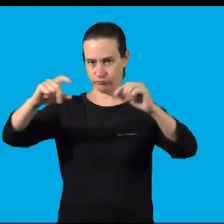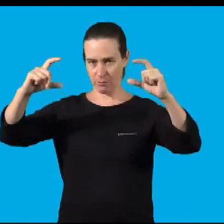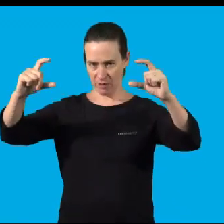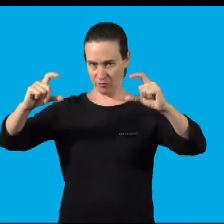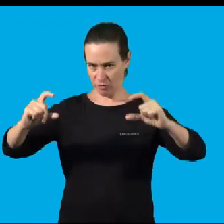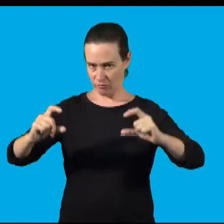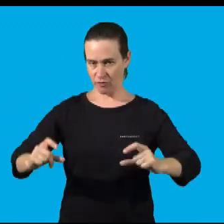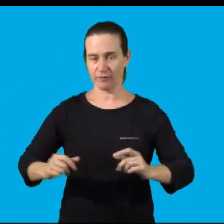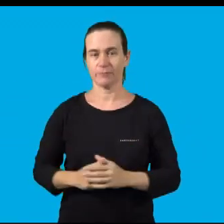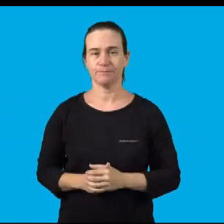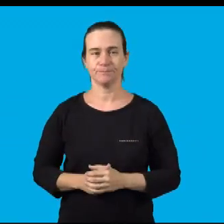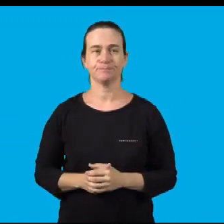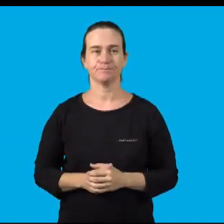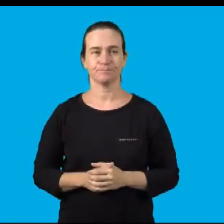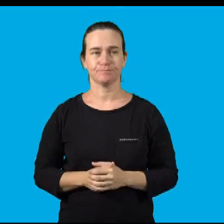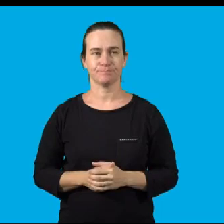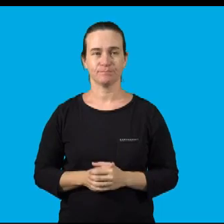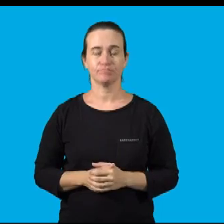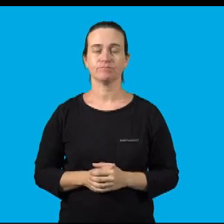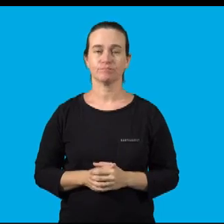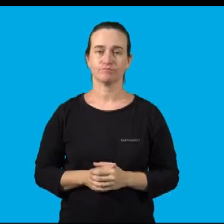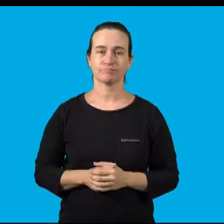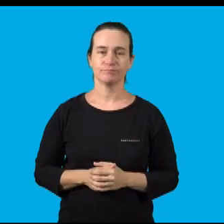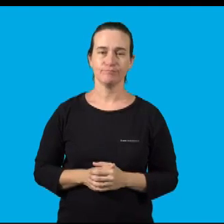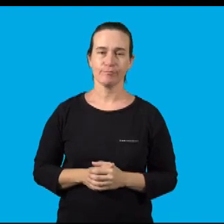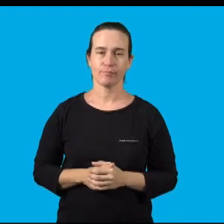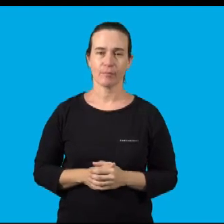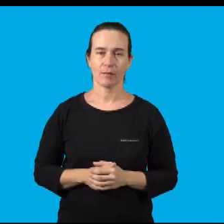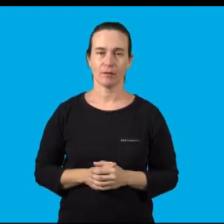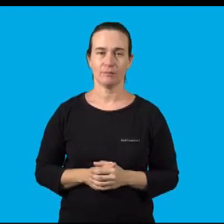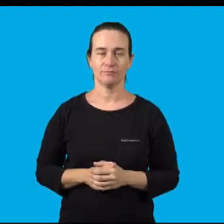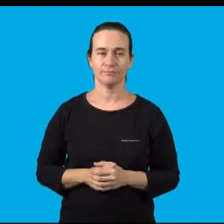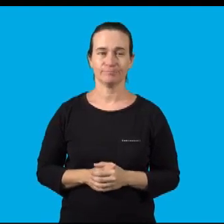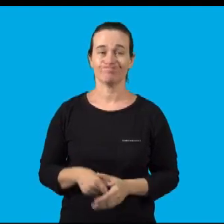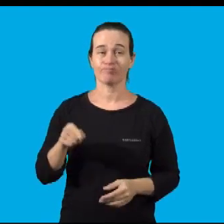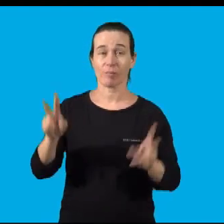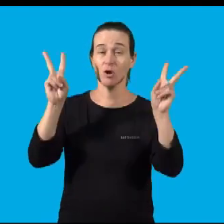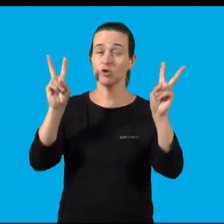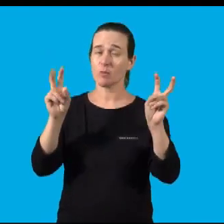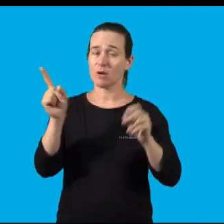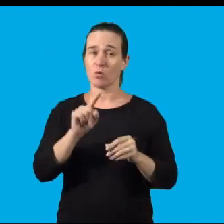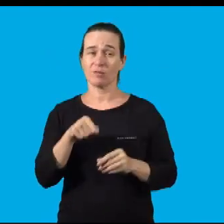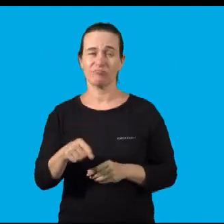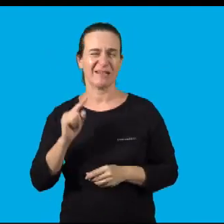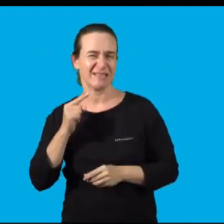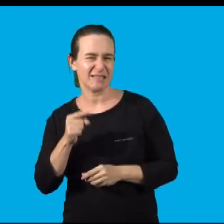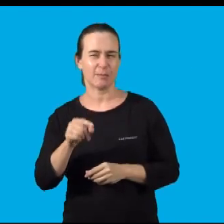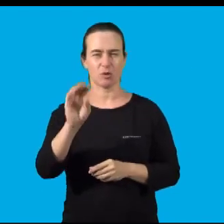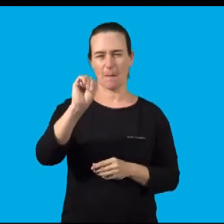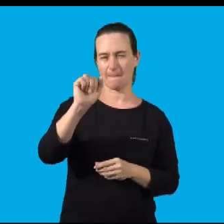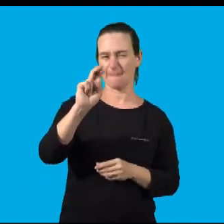coherent essay in paragraph format. So, once again, our topic is deception